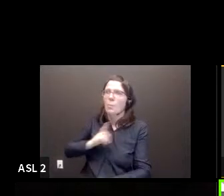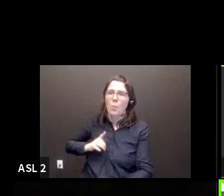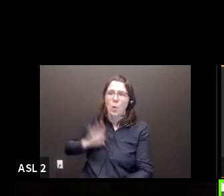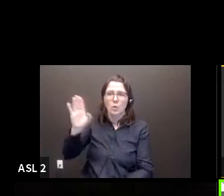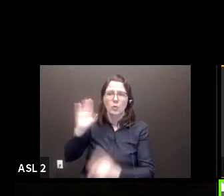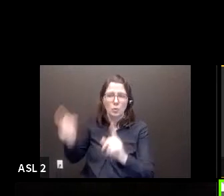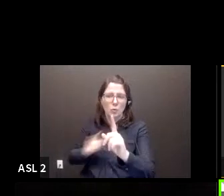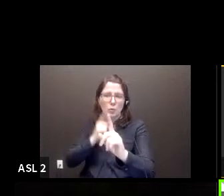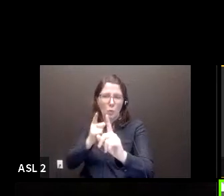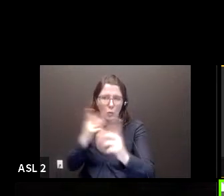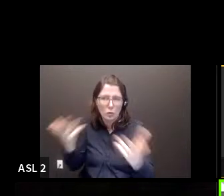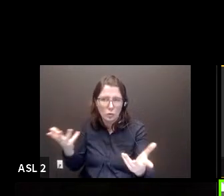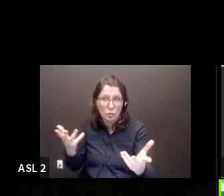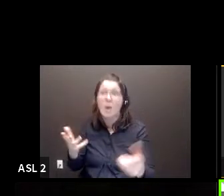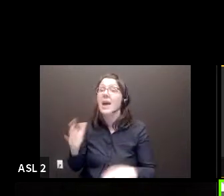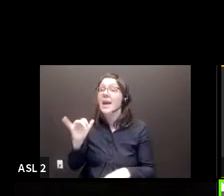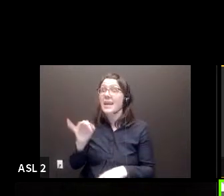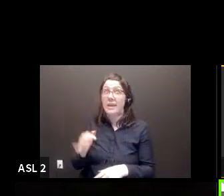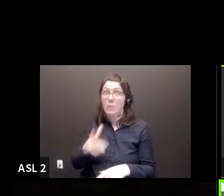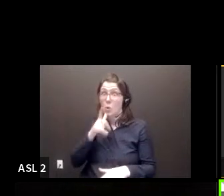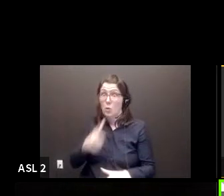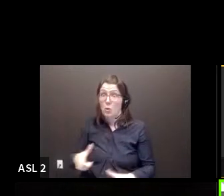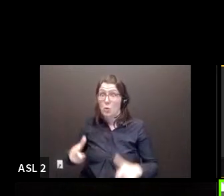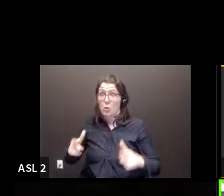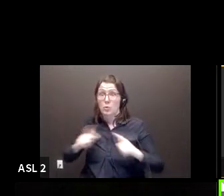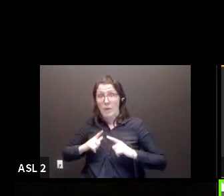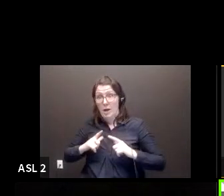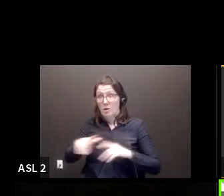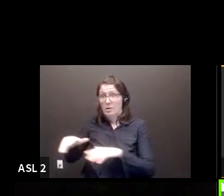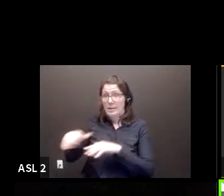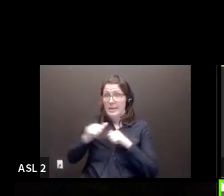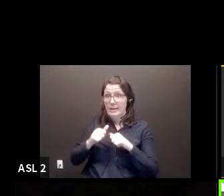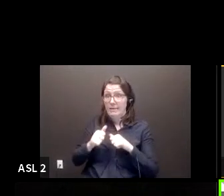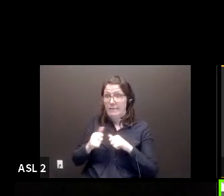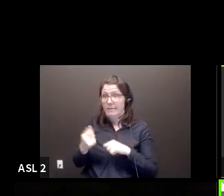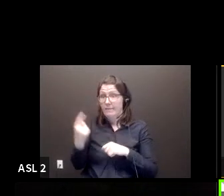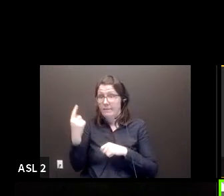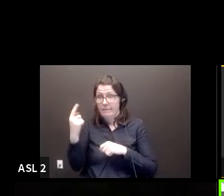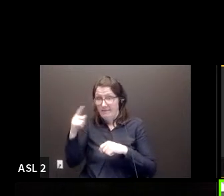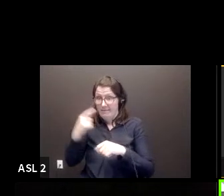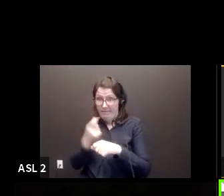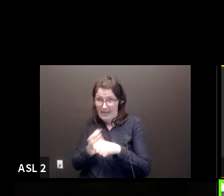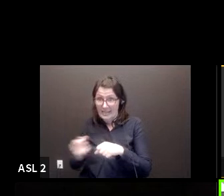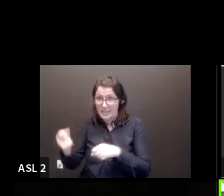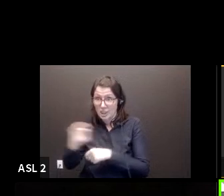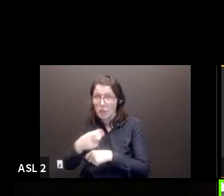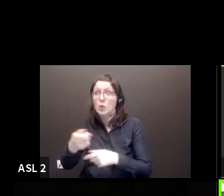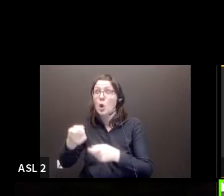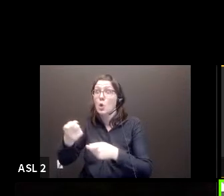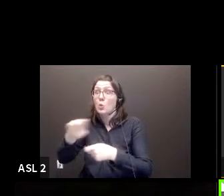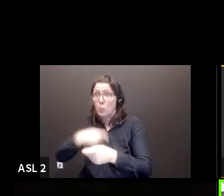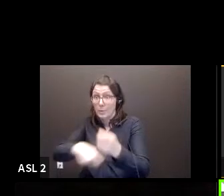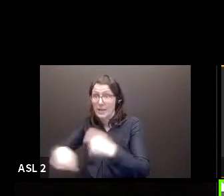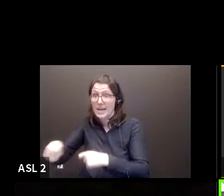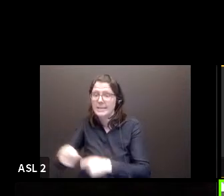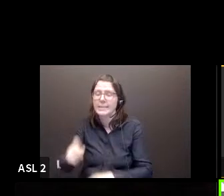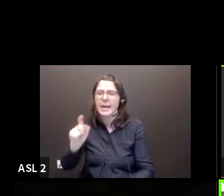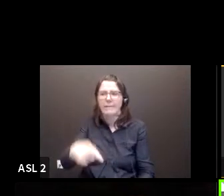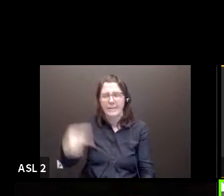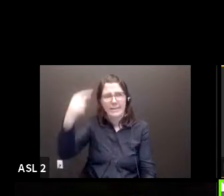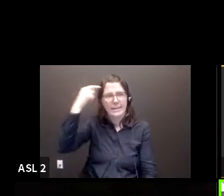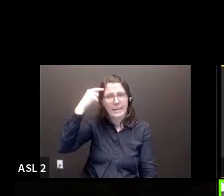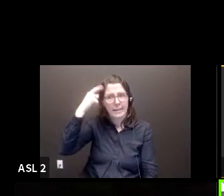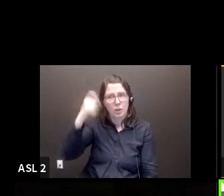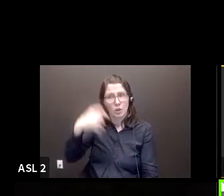replace every member that goes next year civilian are sworn outsourced what level should they be at in terms of a rank and